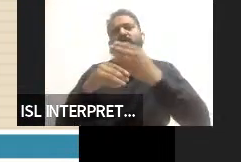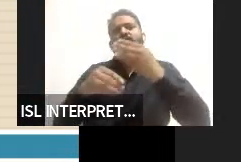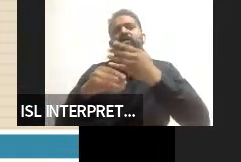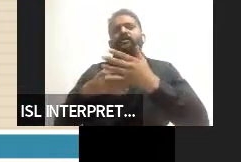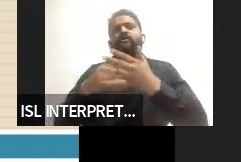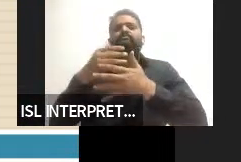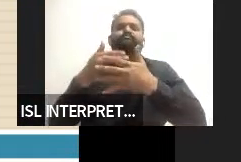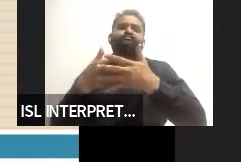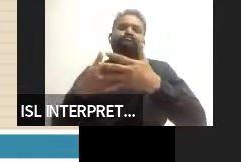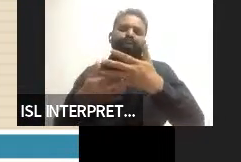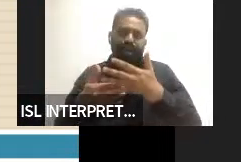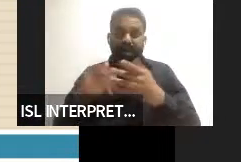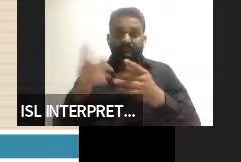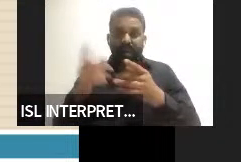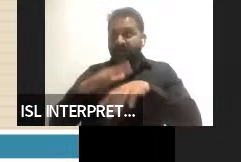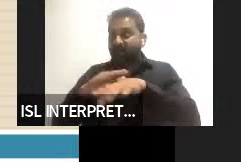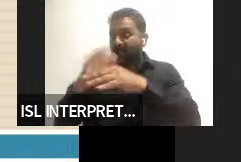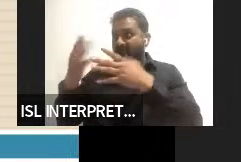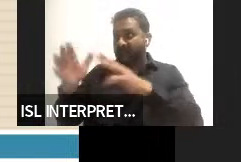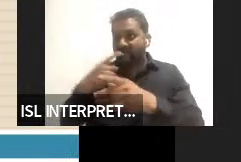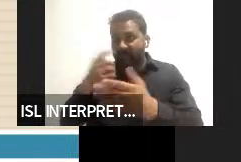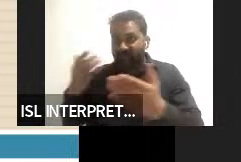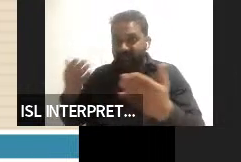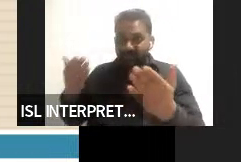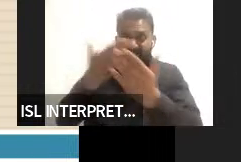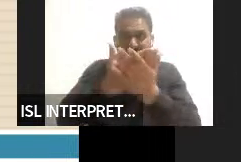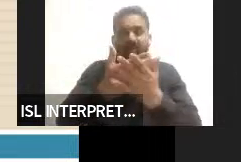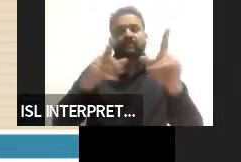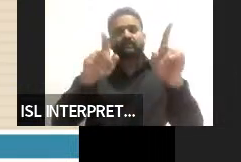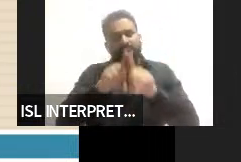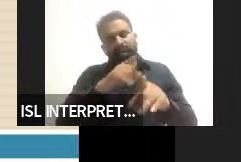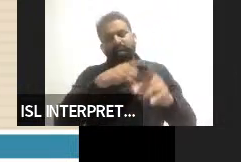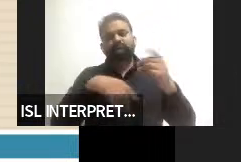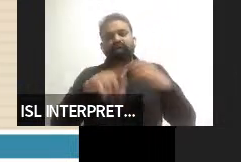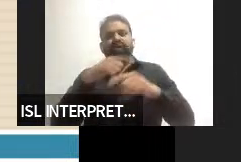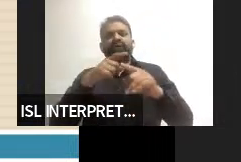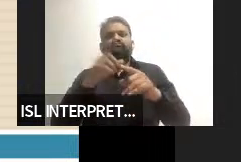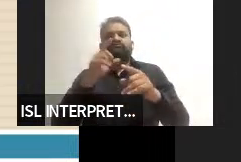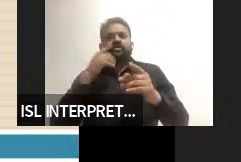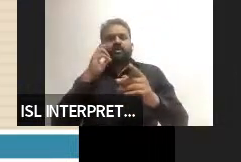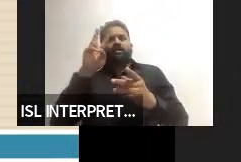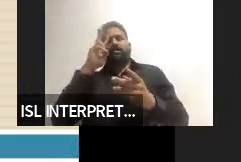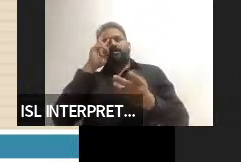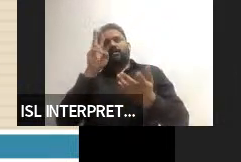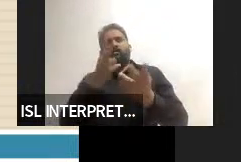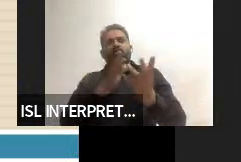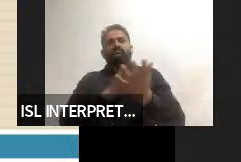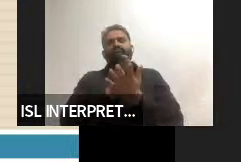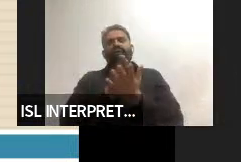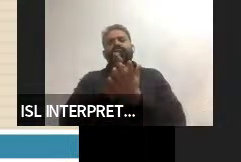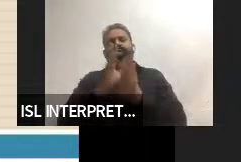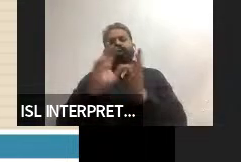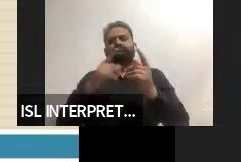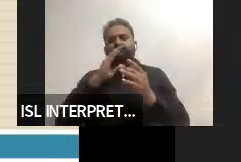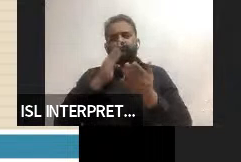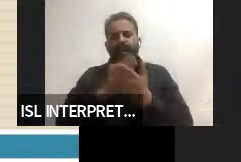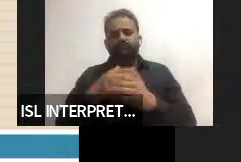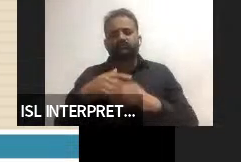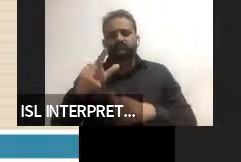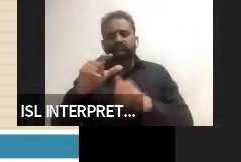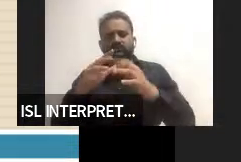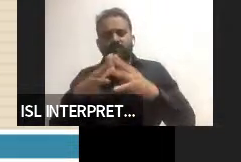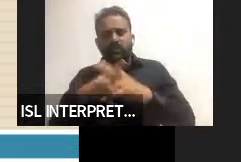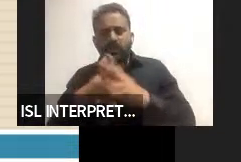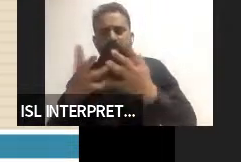have what you have done for the claimant memo. Again, you will use your technique, opening paragraph, facts, law, and